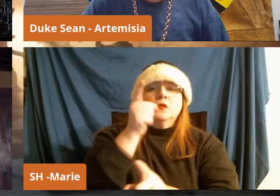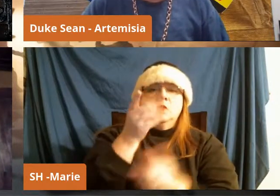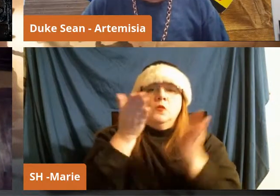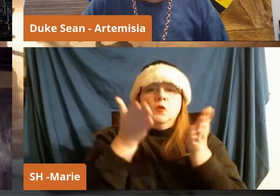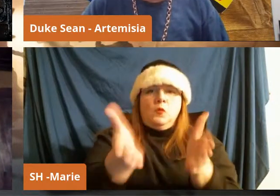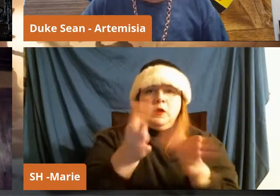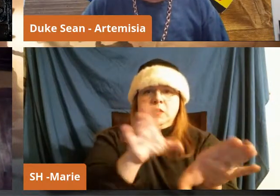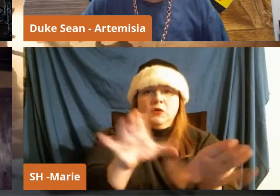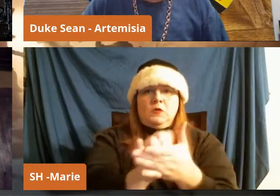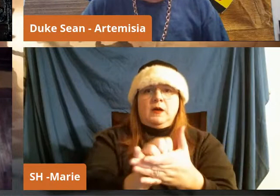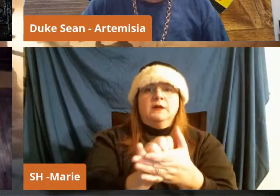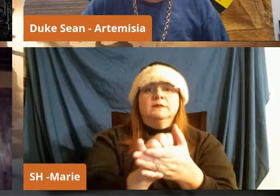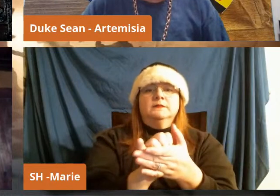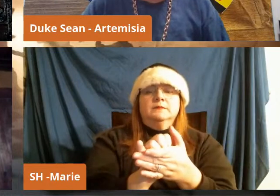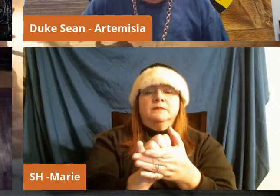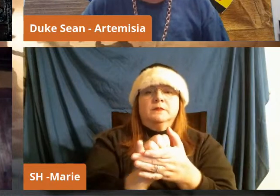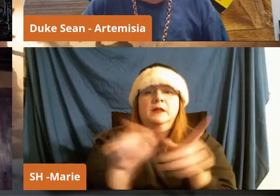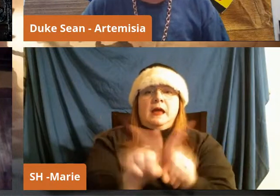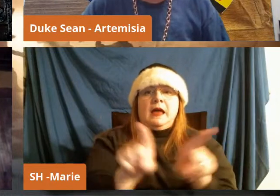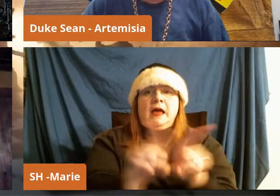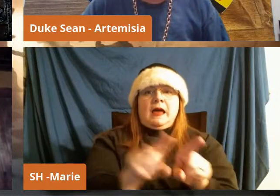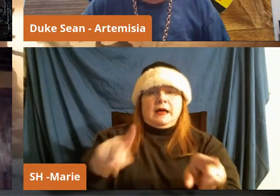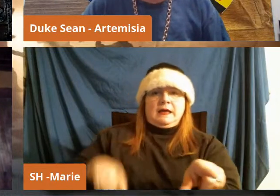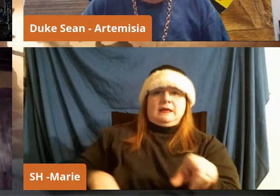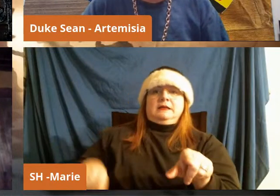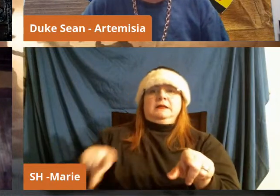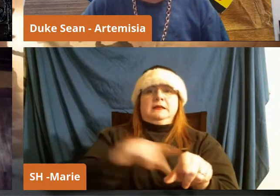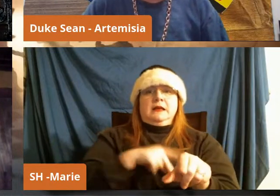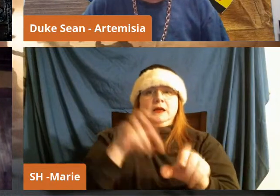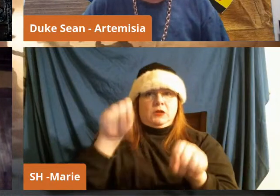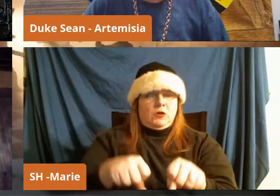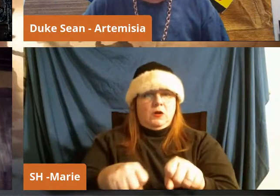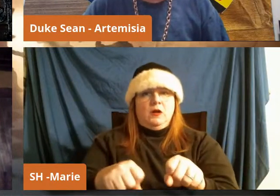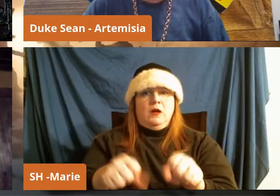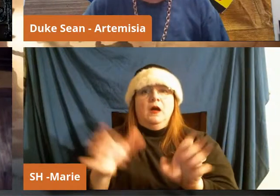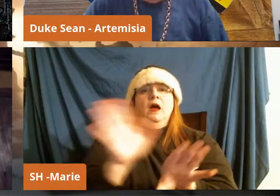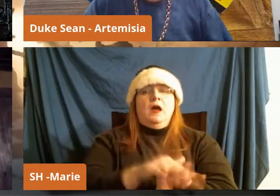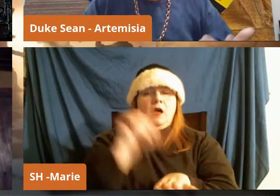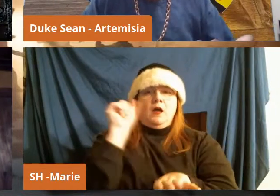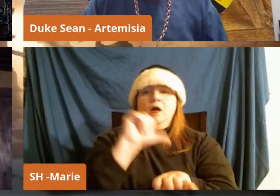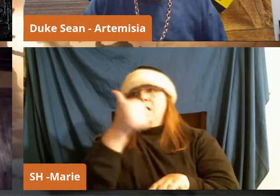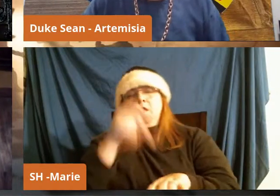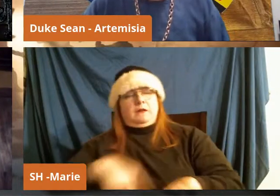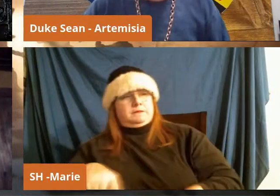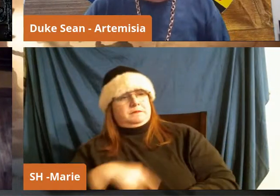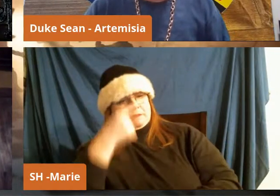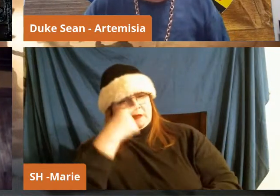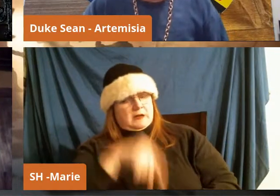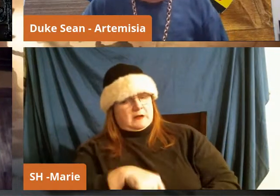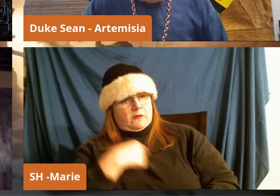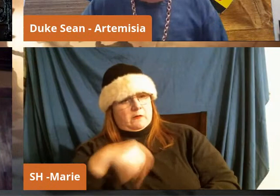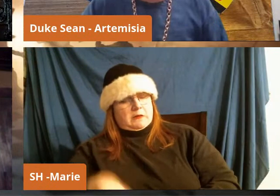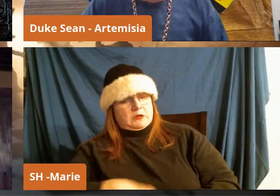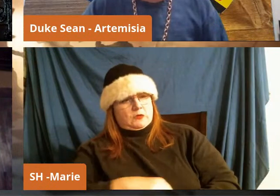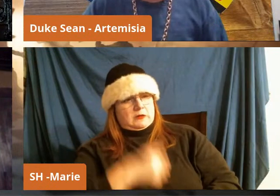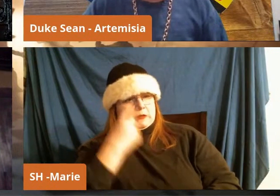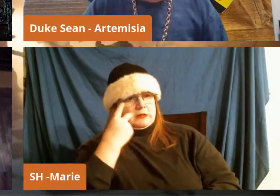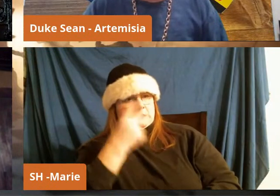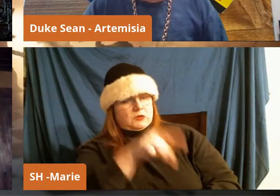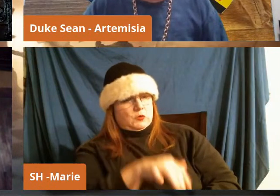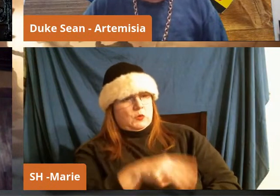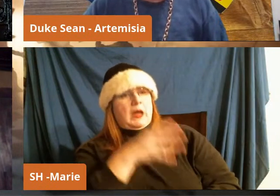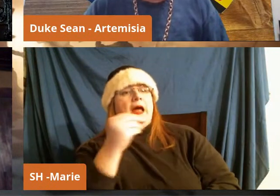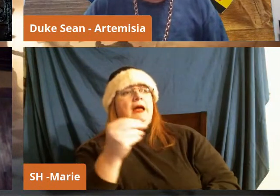that as a knight. You can easily call up one of the other knights and say, I got one of my squires coming to see you,